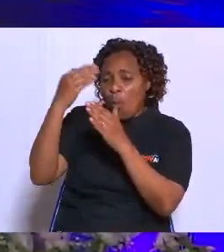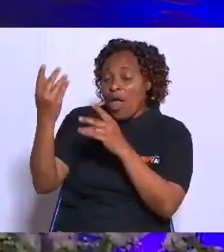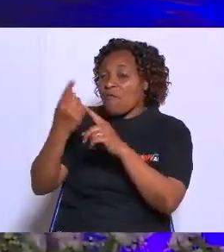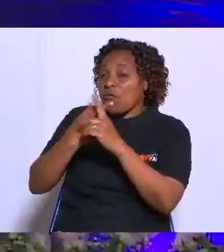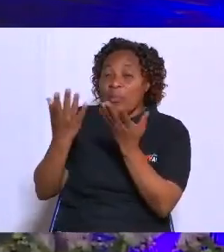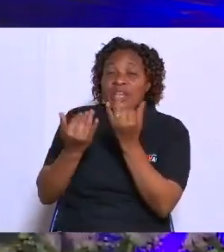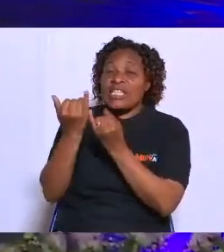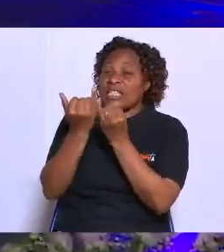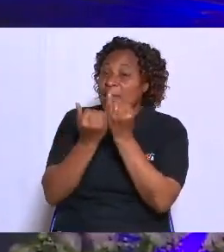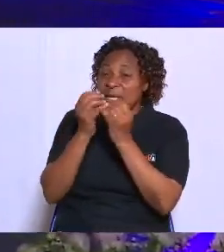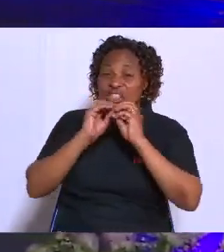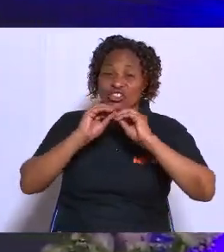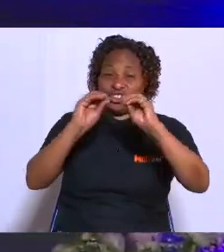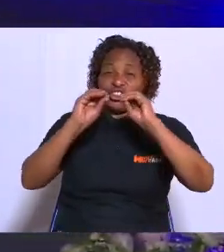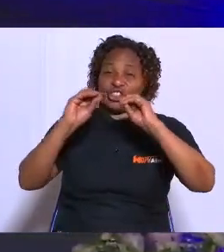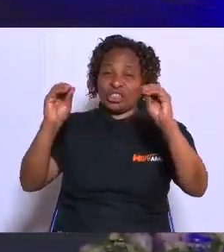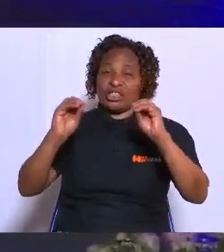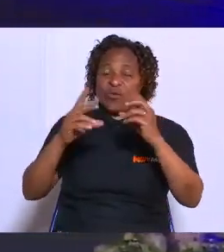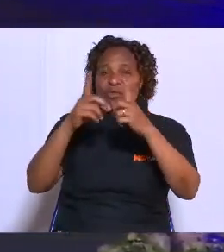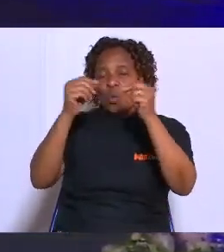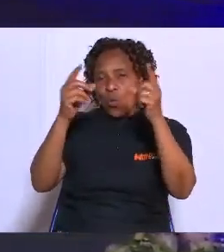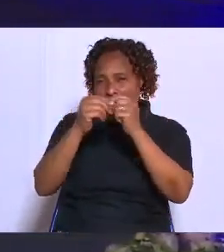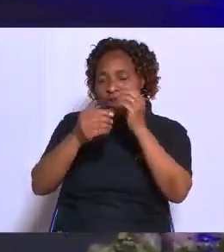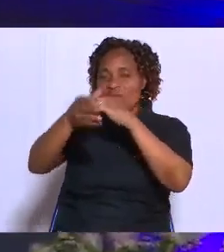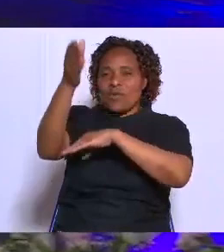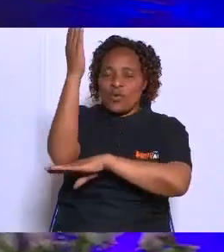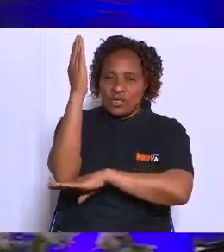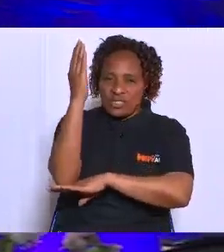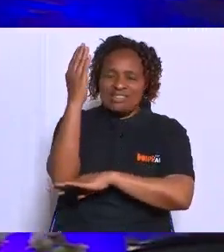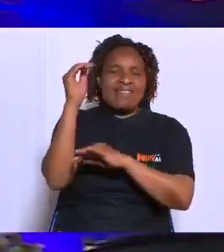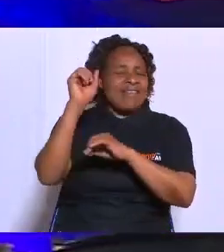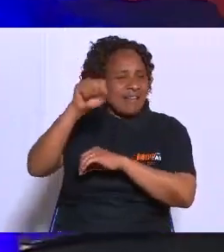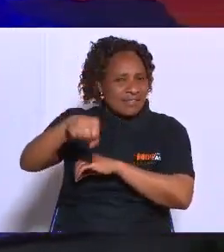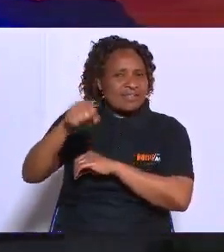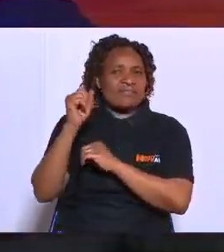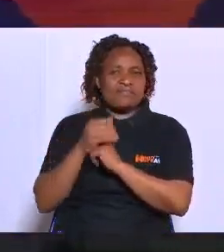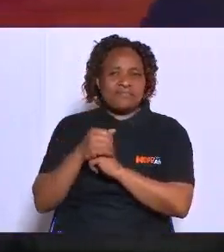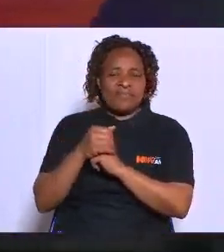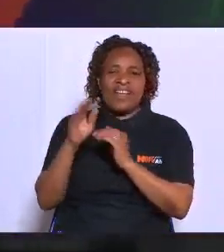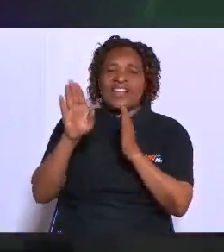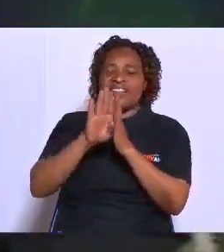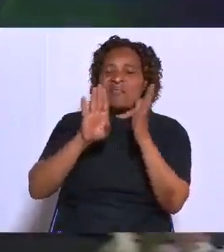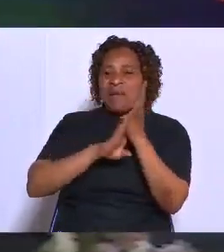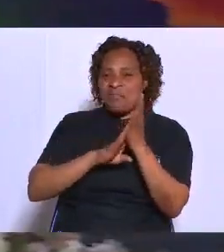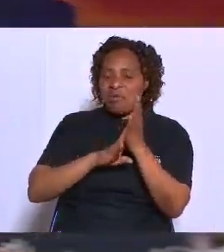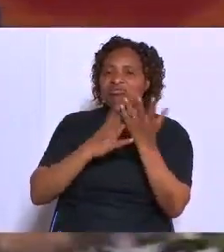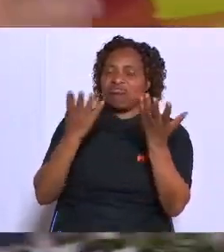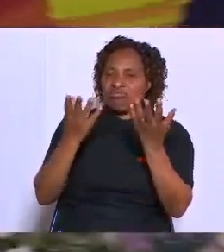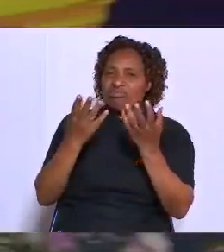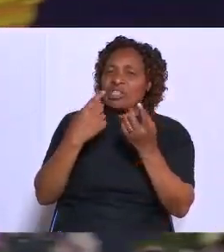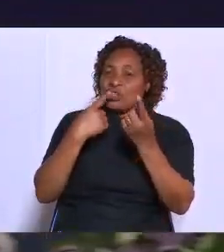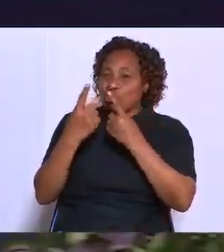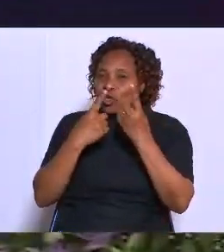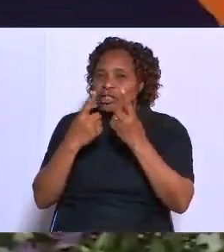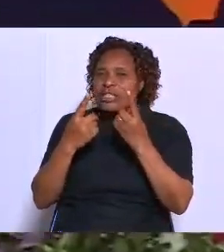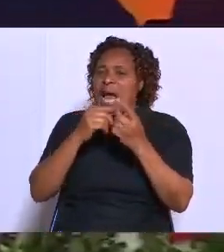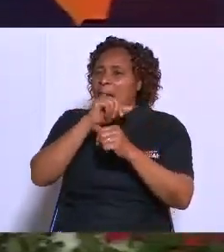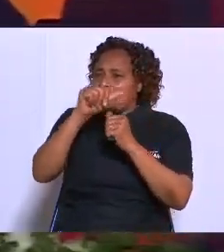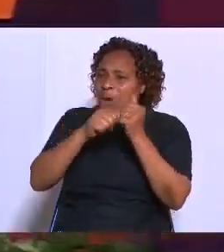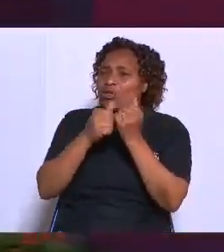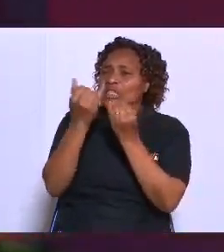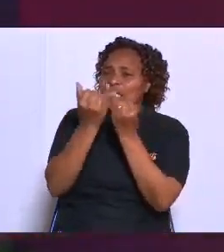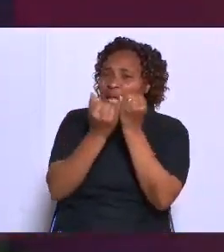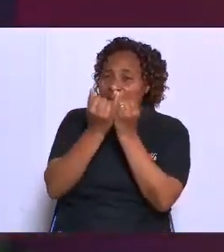the solid teachings of the word of God yes the Bible predicted that the Sabbath